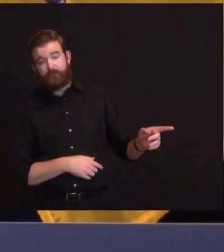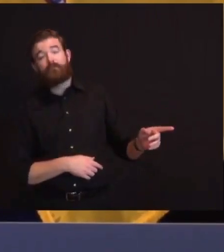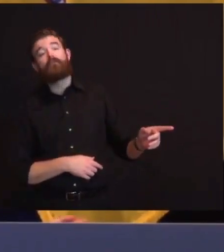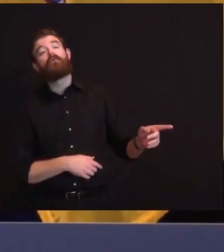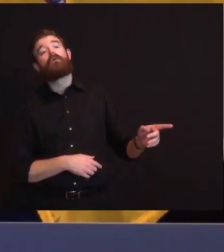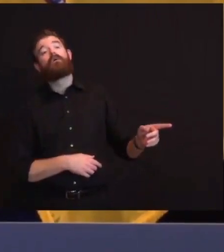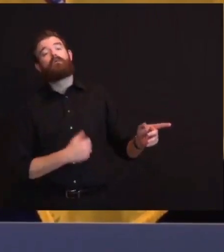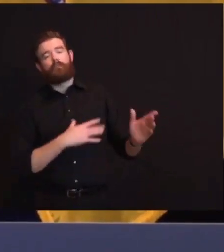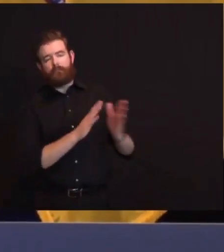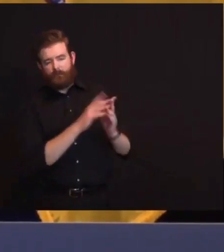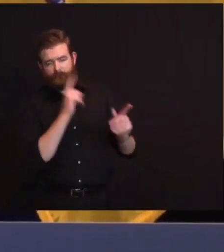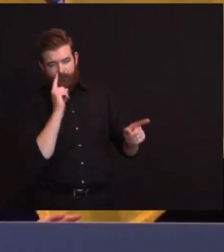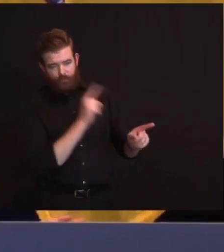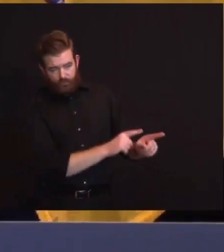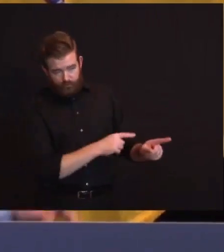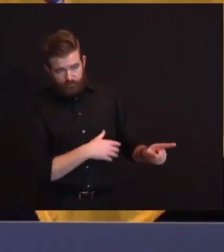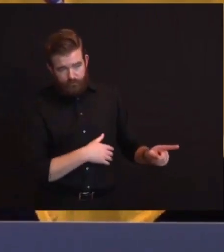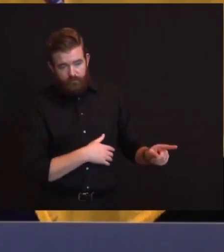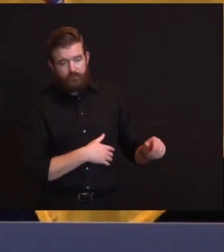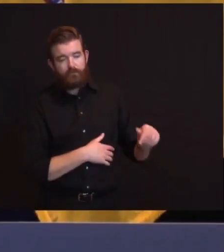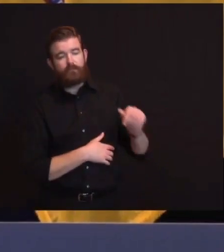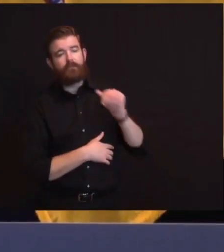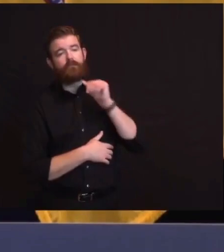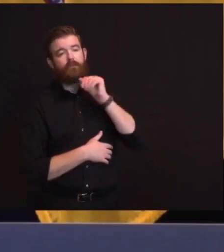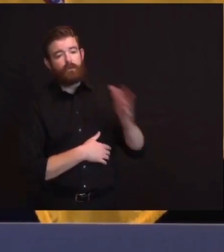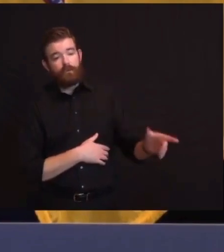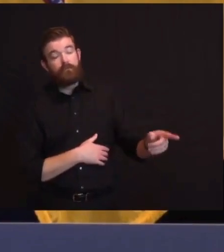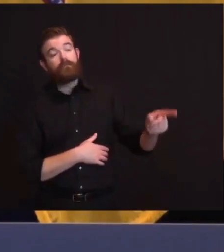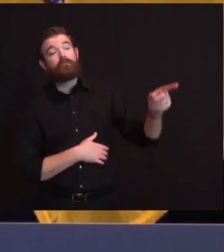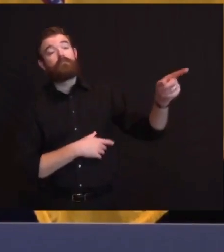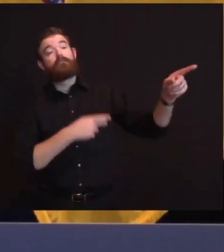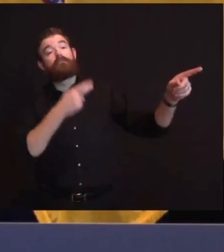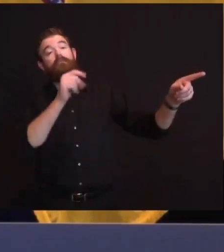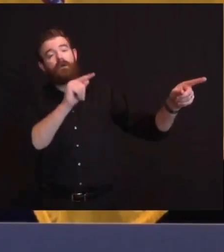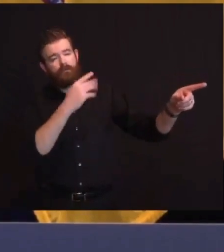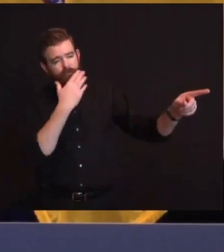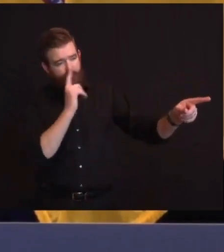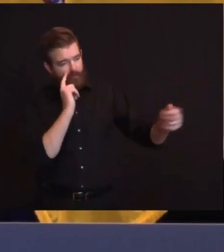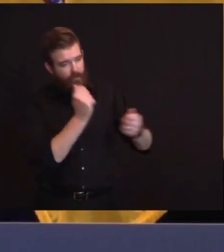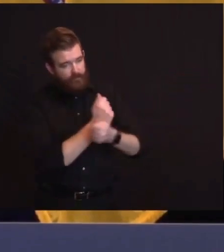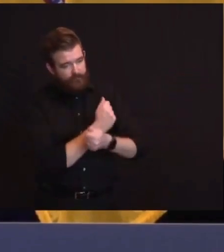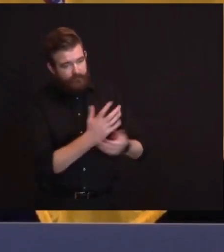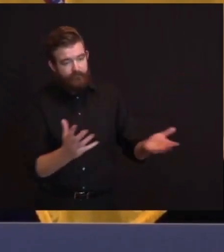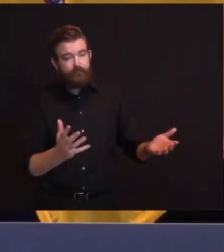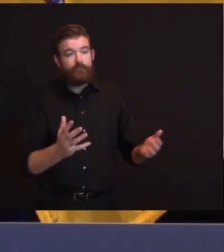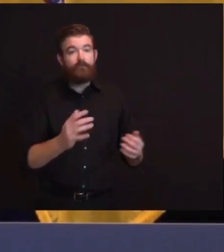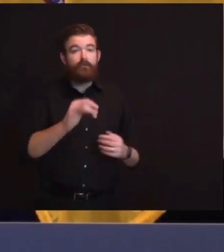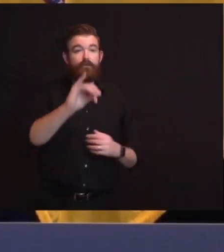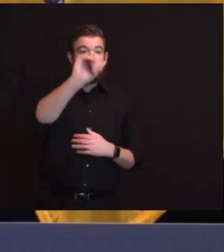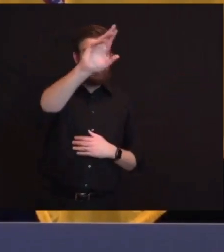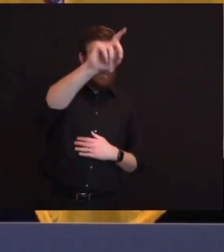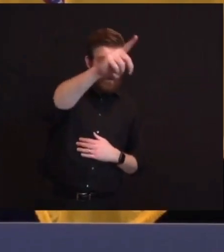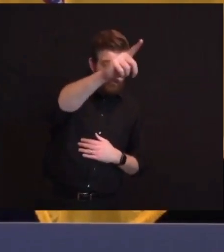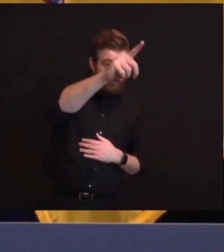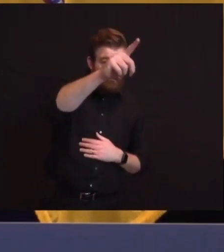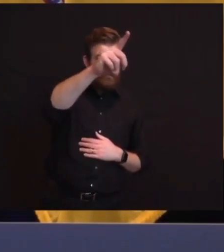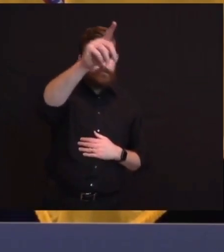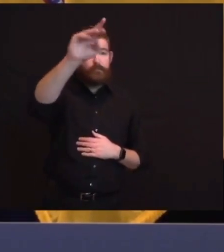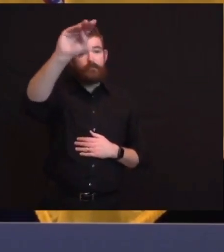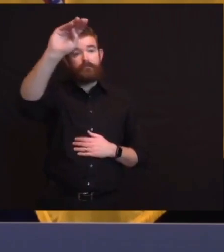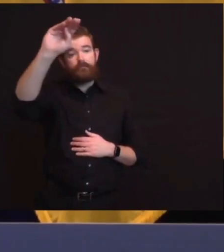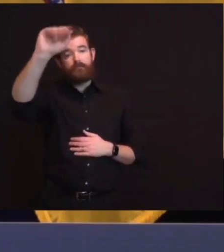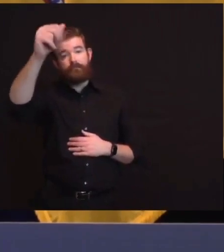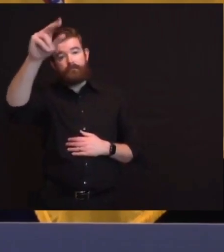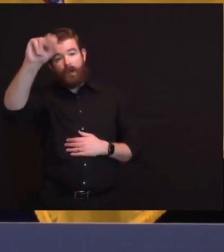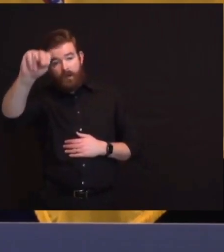prayers. God bless you, pal. Pat, thank you for everything you're doing. Jared, Mahan, the rest of the team, again, will be virtual